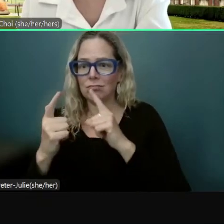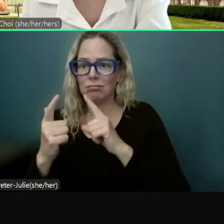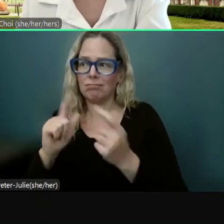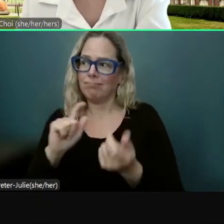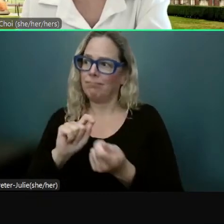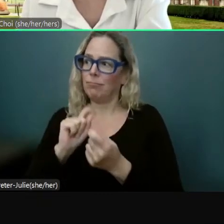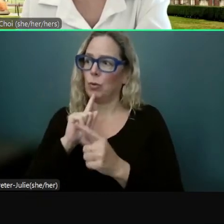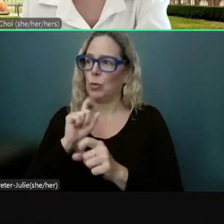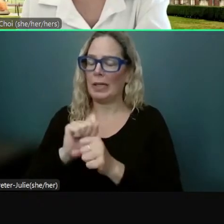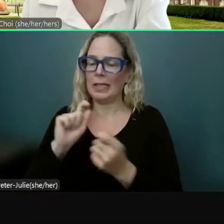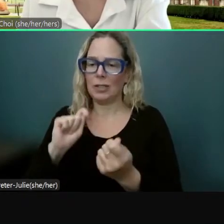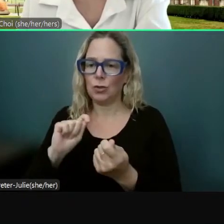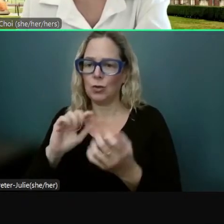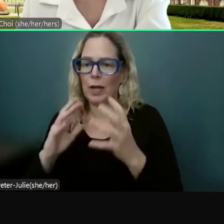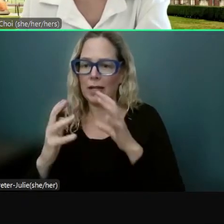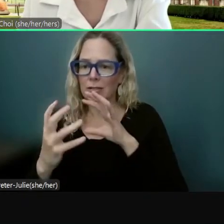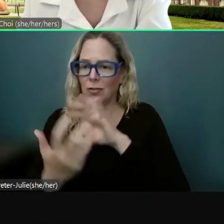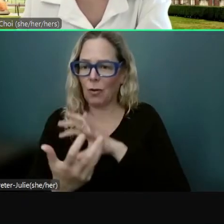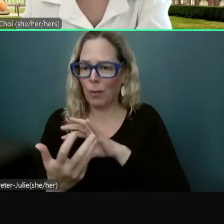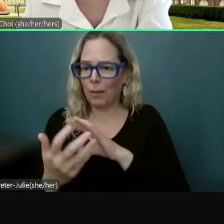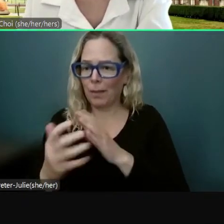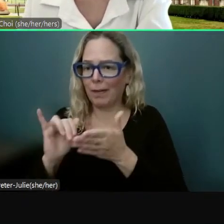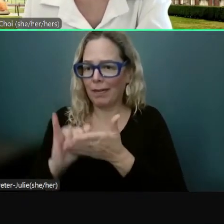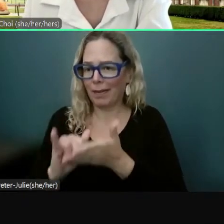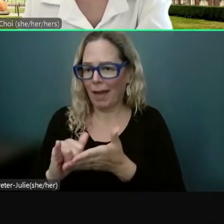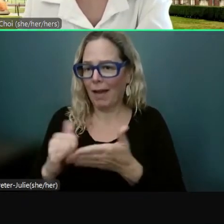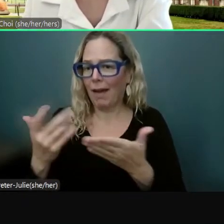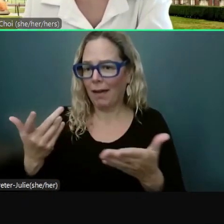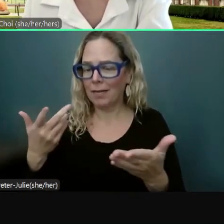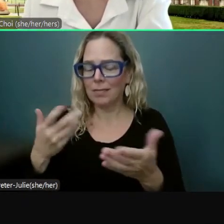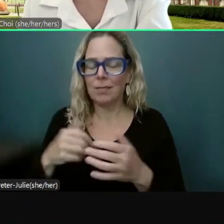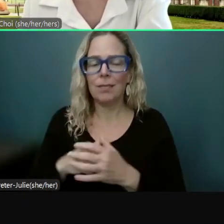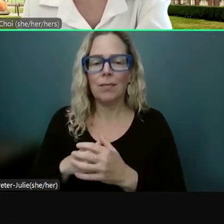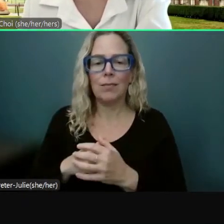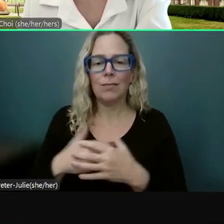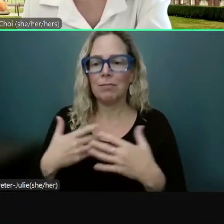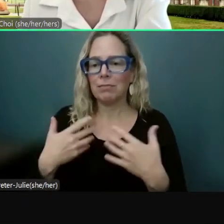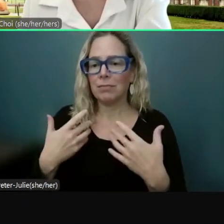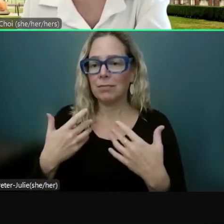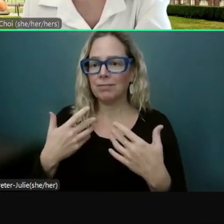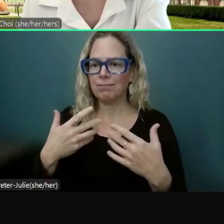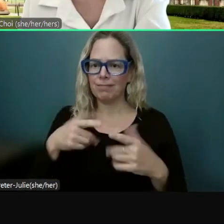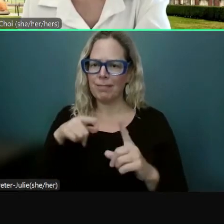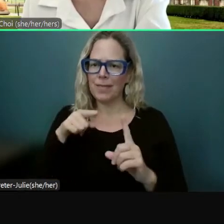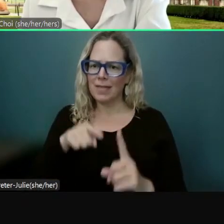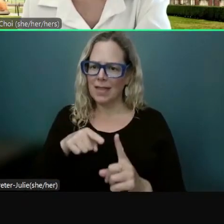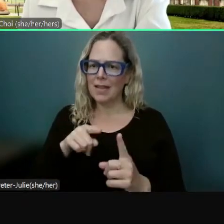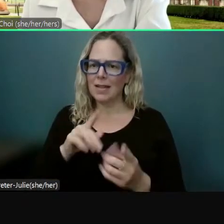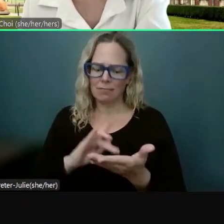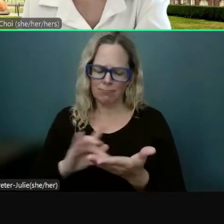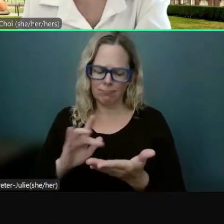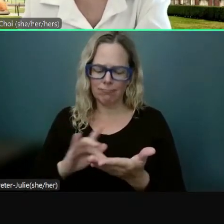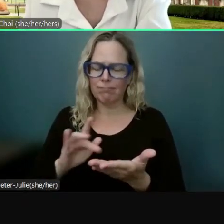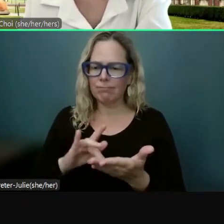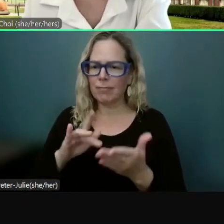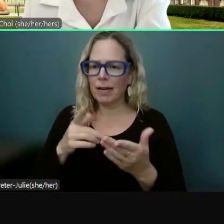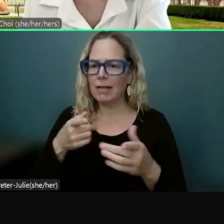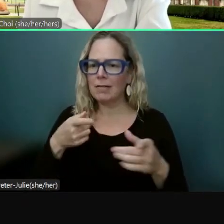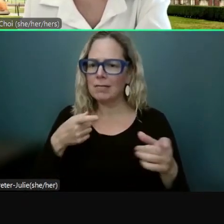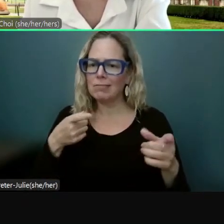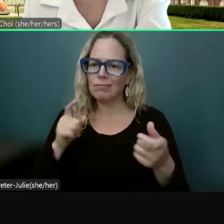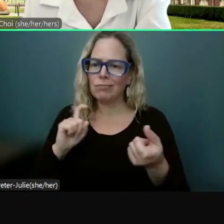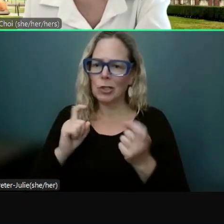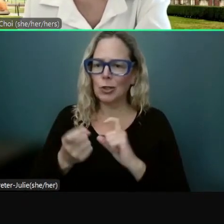theories have emphasized patients' ability to monitor, manage, and respond to symptoms using their